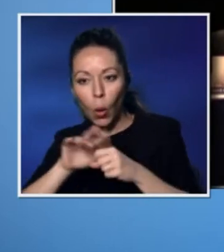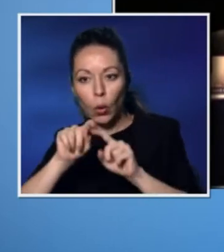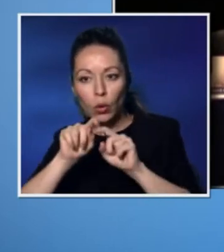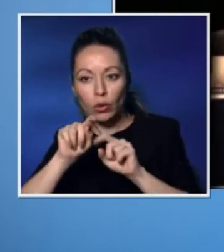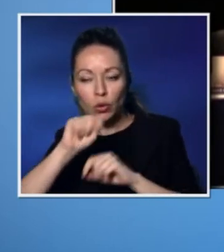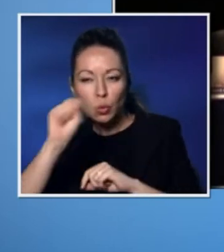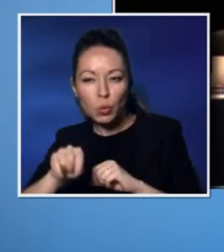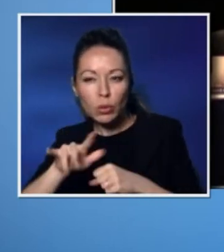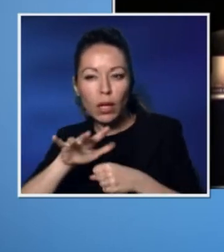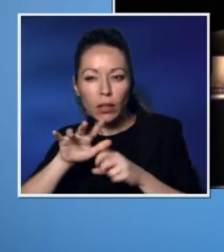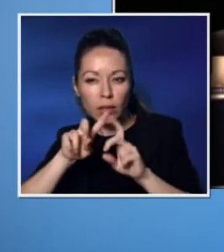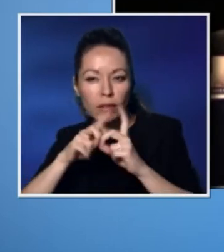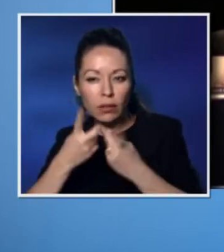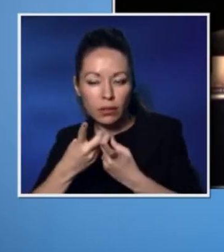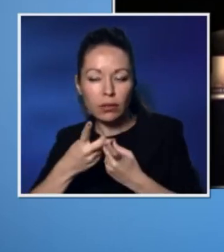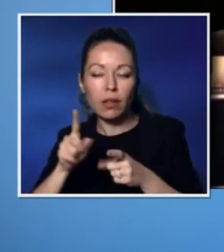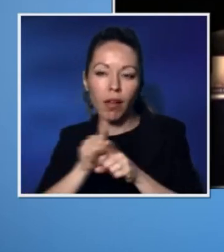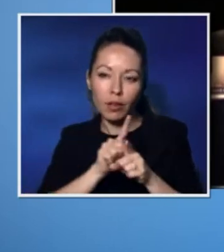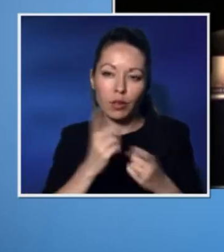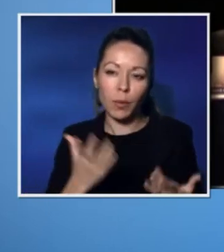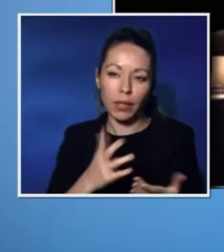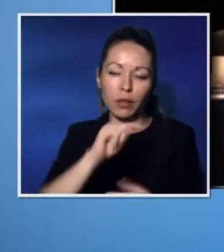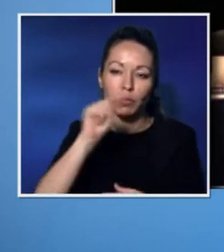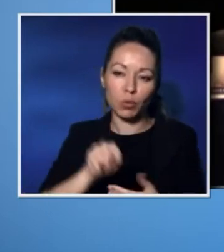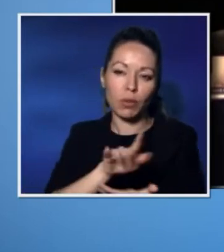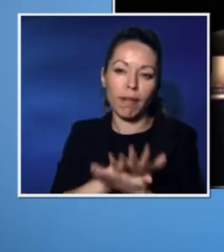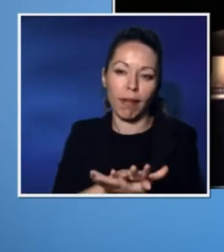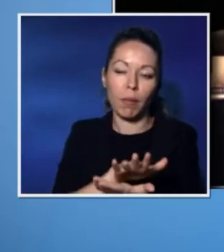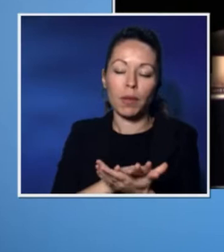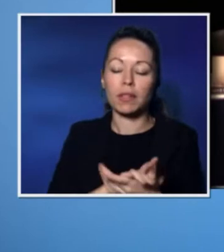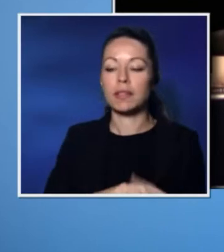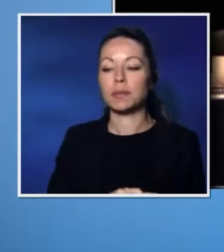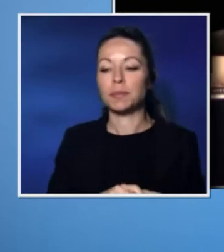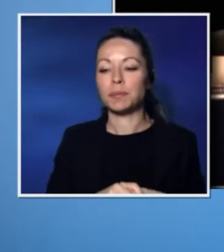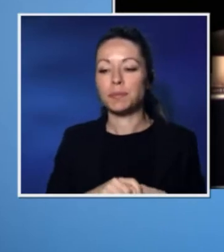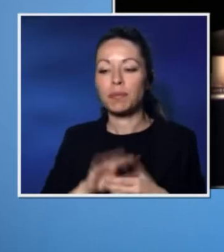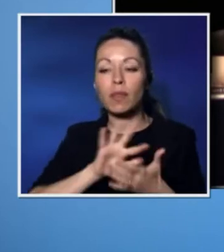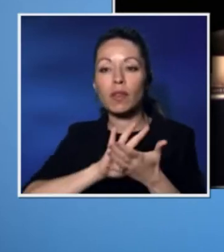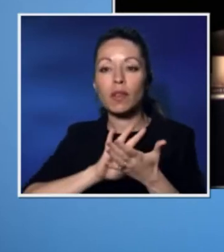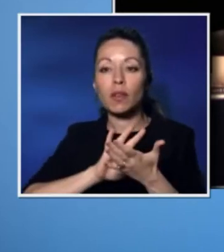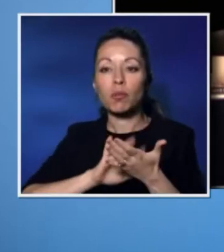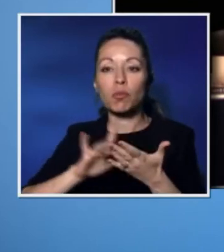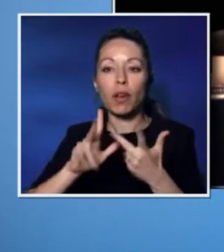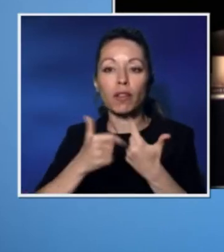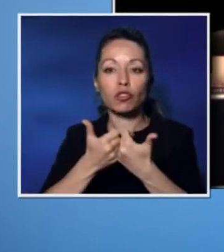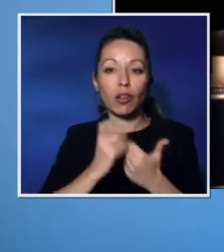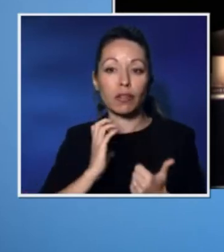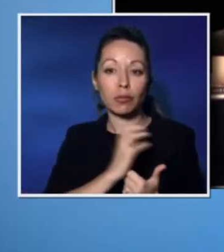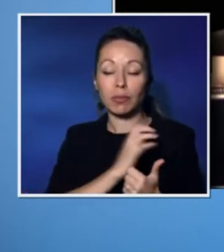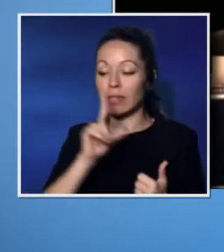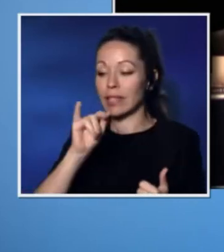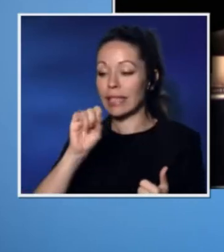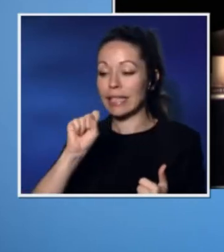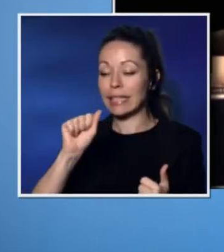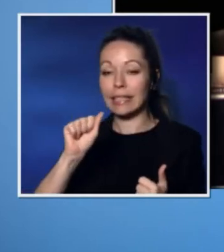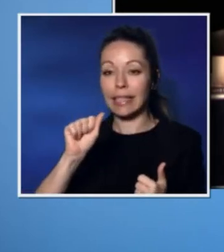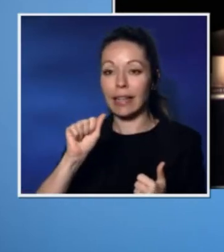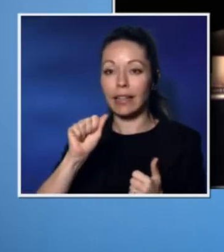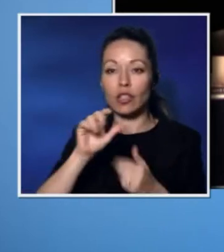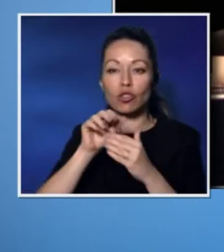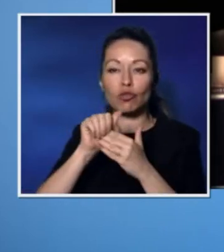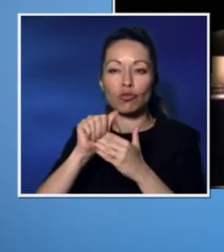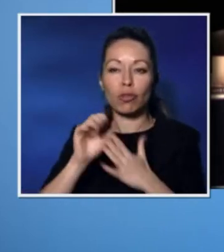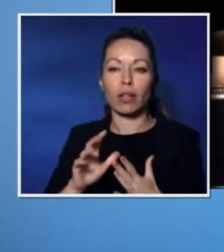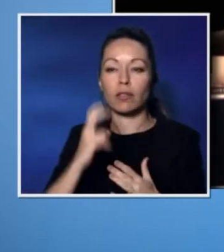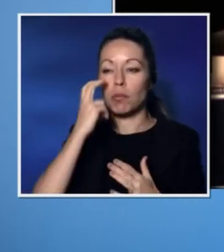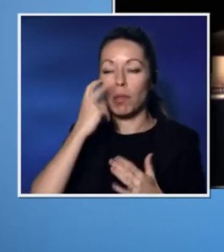districts, and of course, students from the Tucson campus. Special thanks to our Braille Challenge Committee led by Lisa Yancarelli, Director of Blind